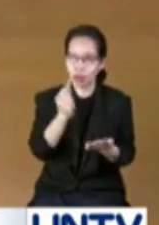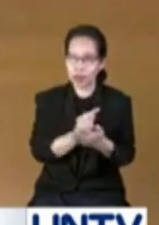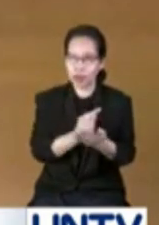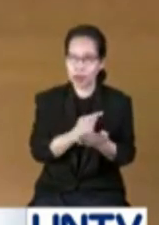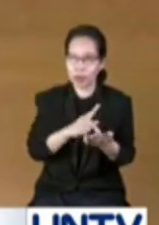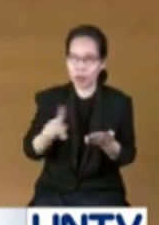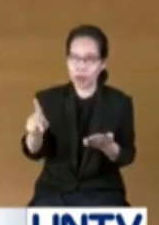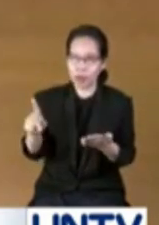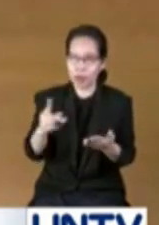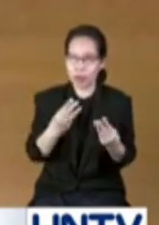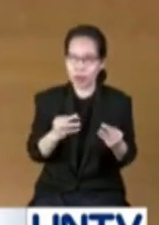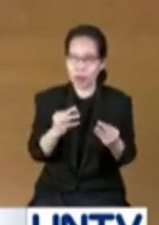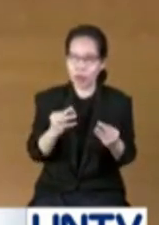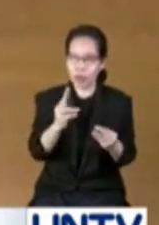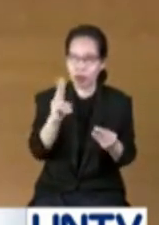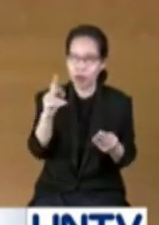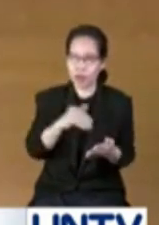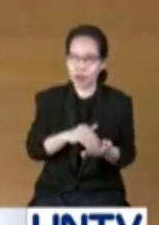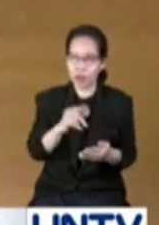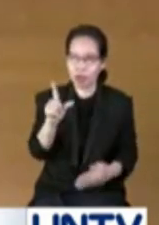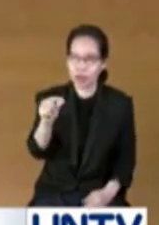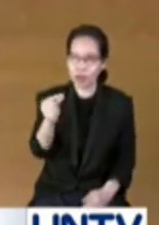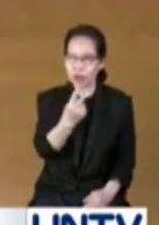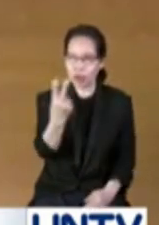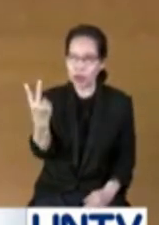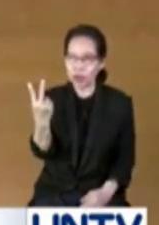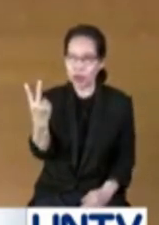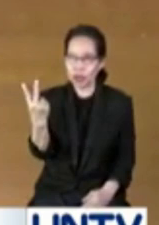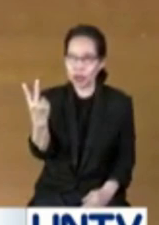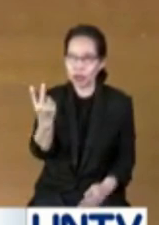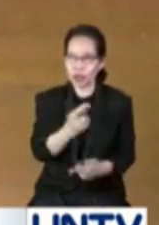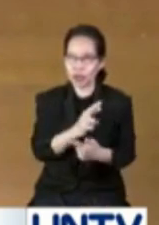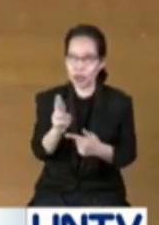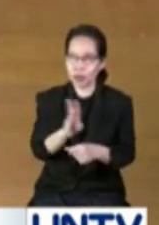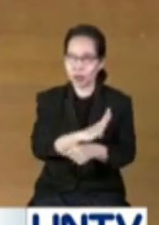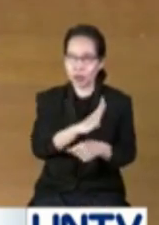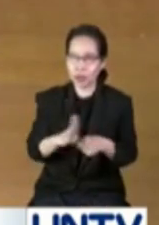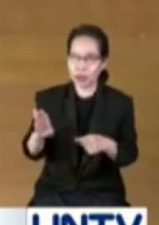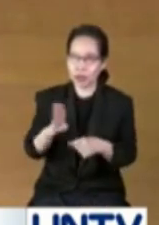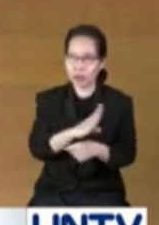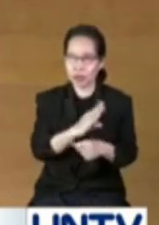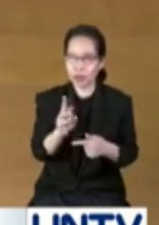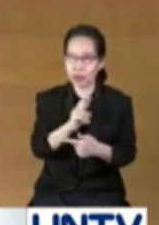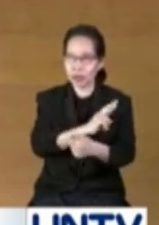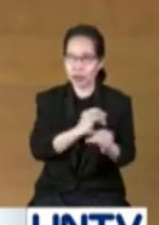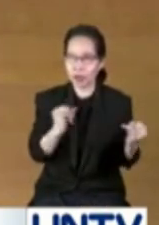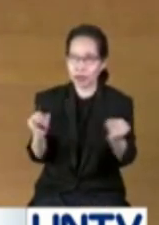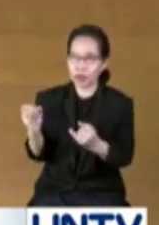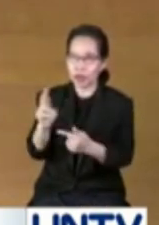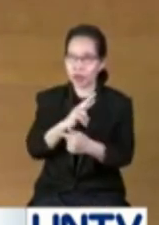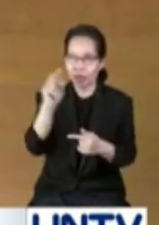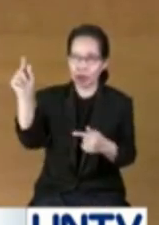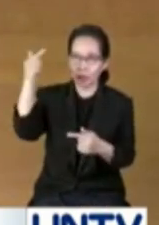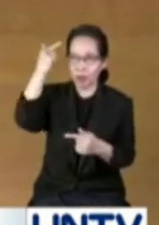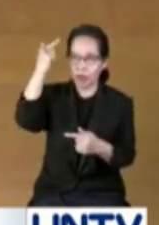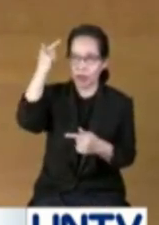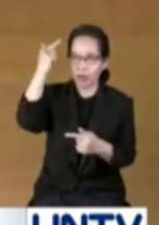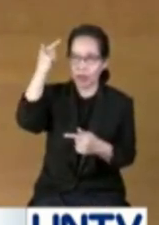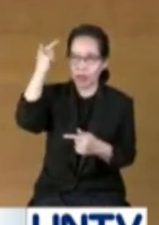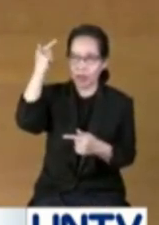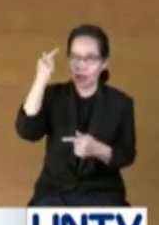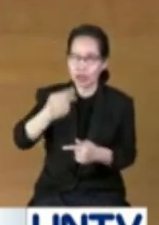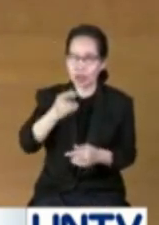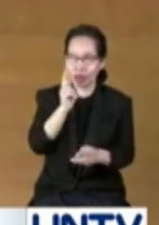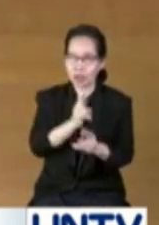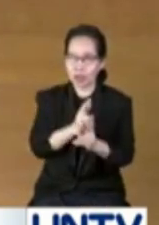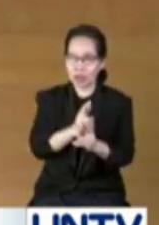in 2022, whether by businesses or individuals or by the government. Its high trajectory is